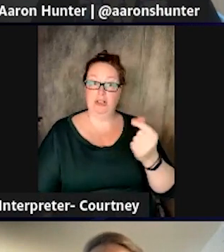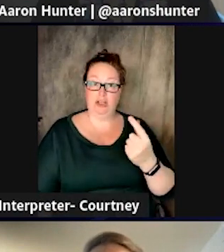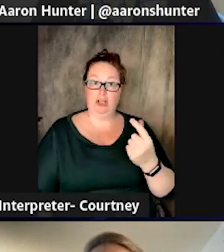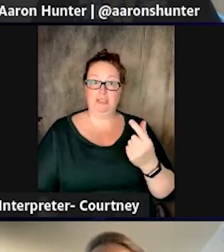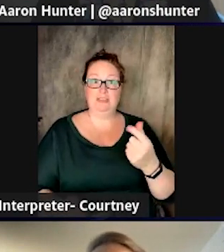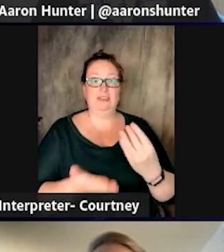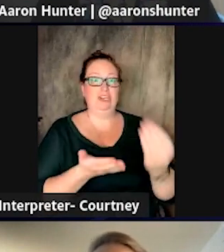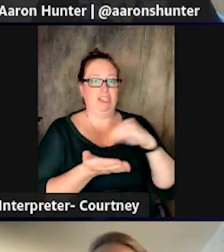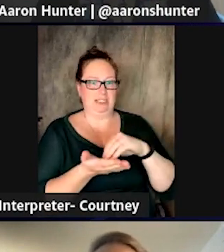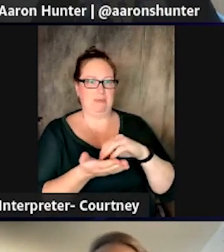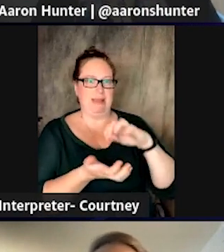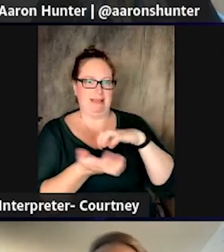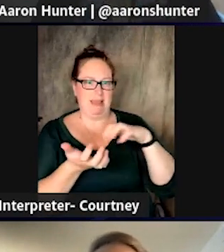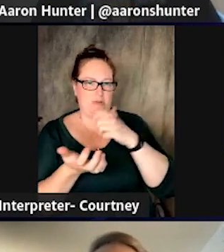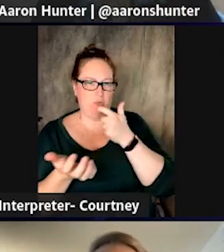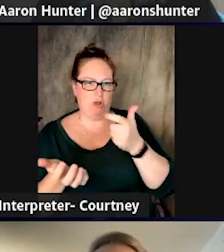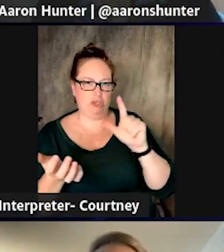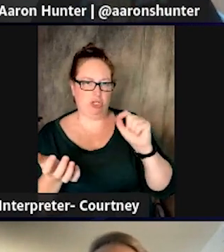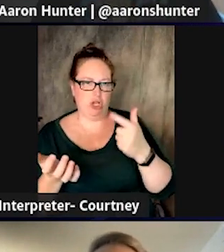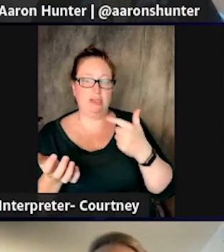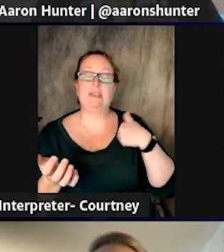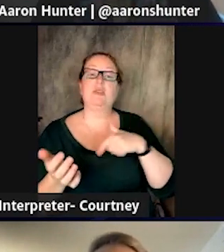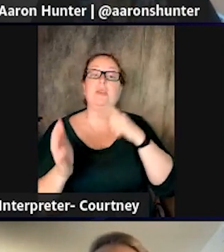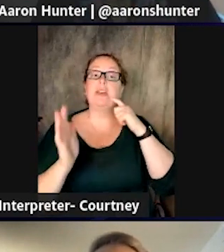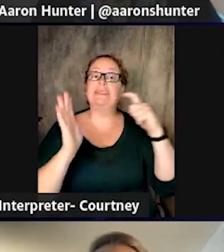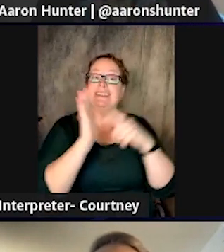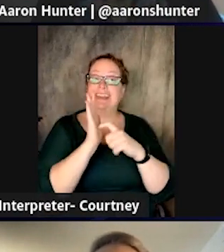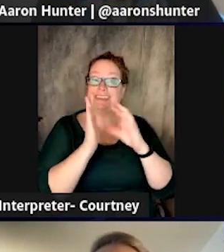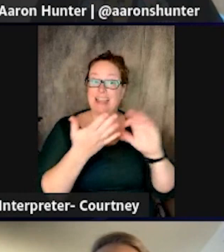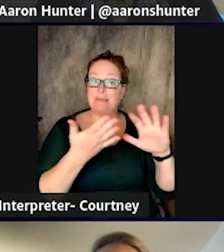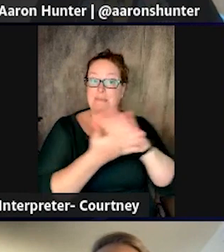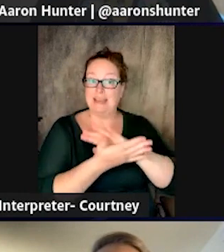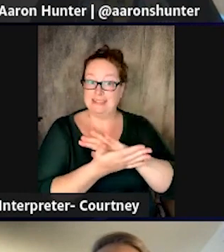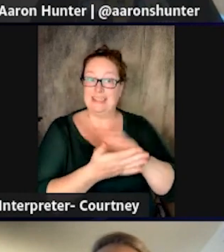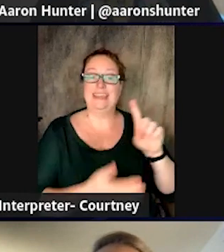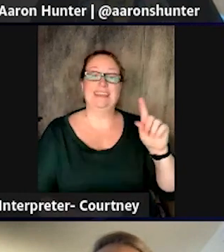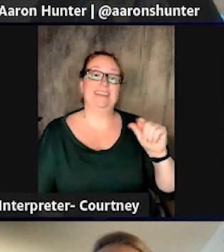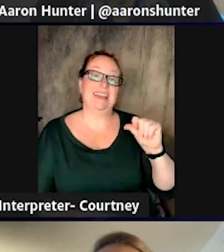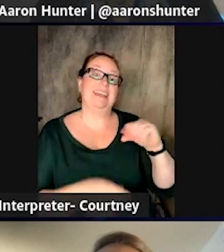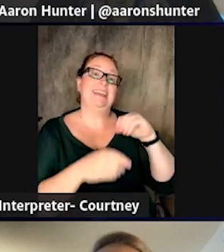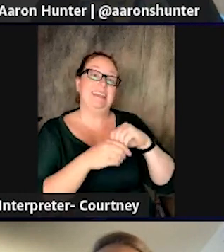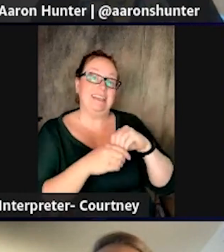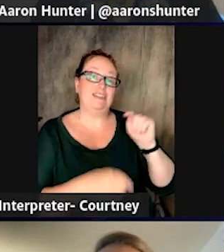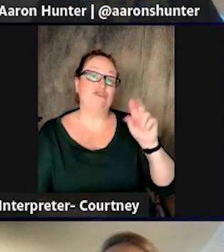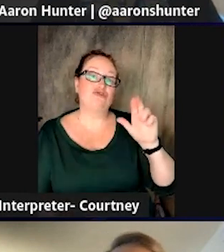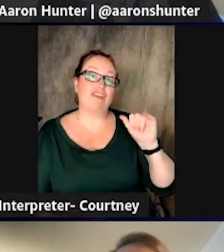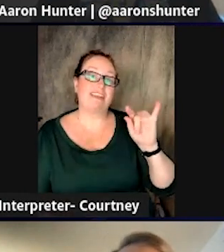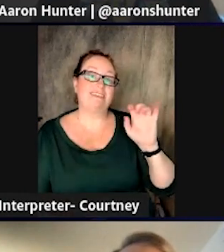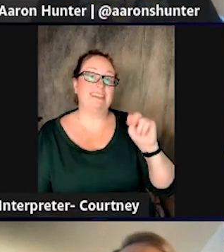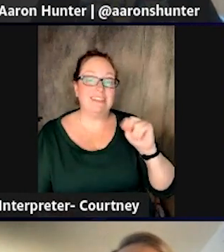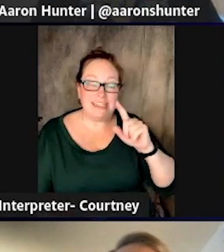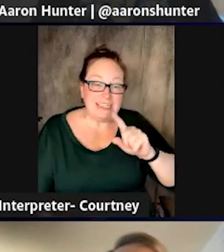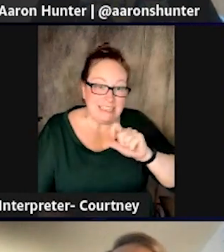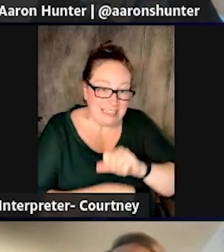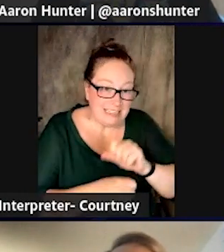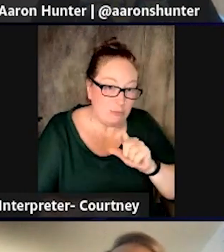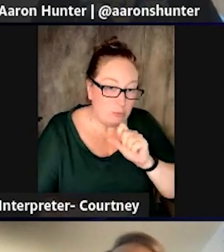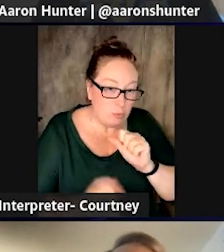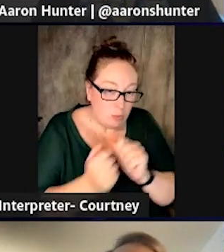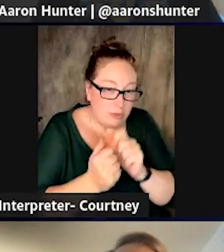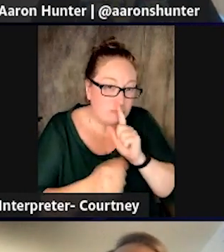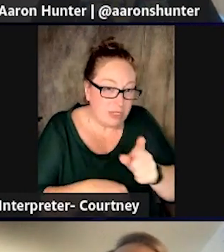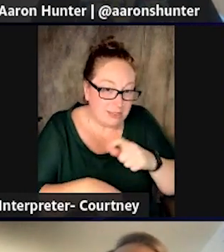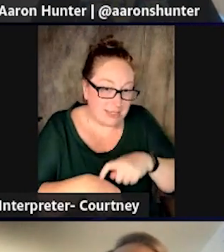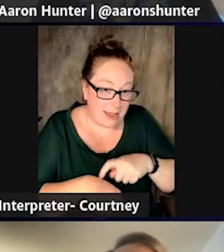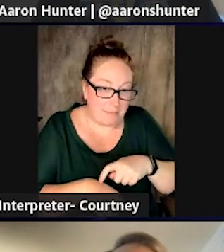logs. So we're detecting and masking the data in transit in near real time. So in this example,